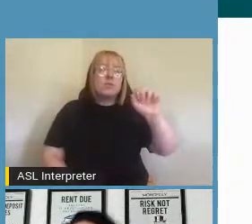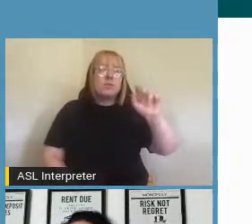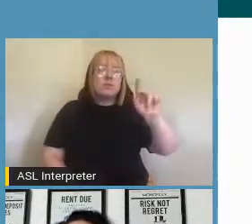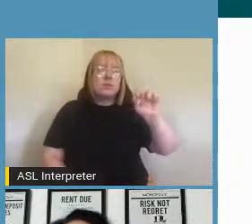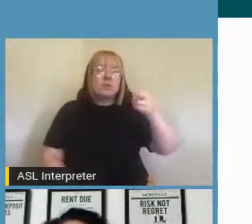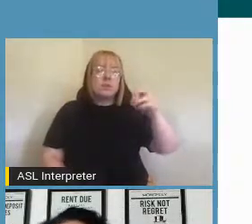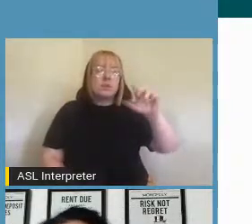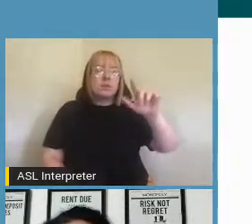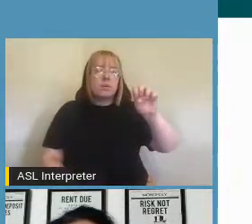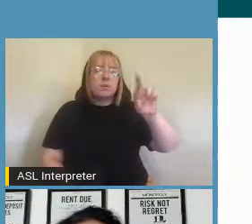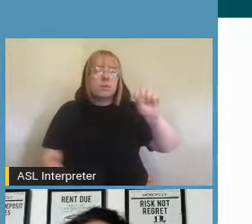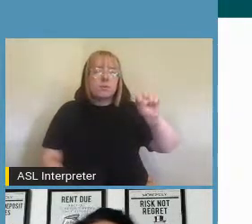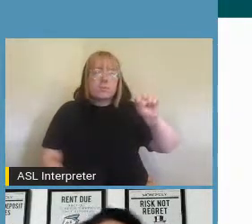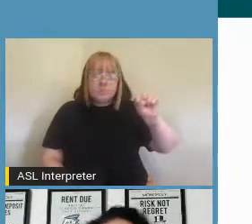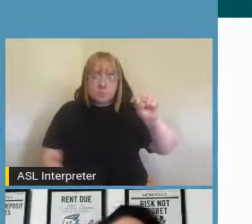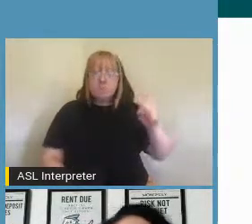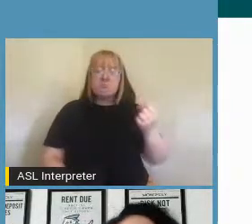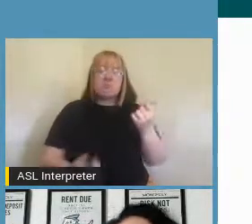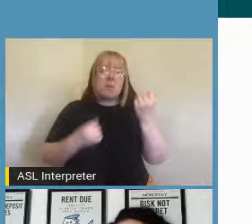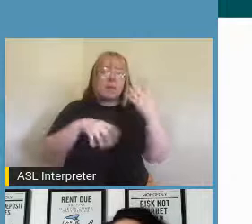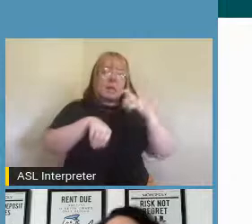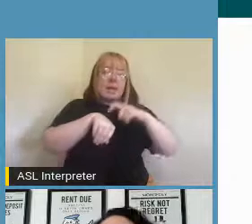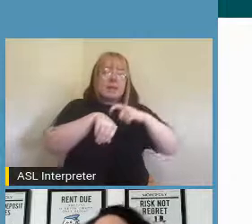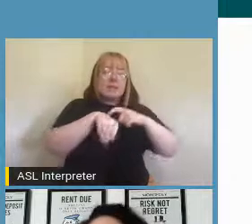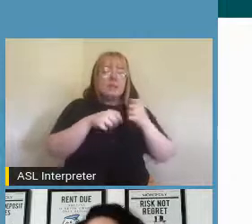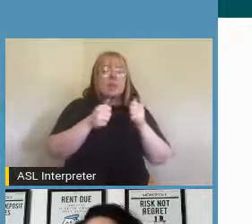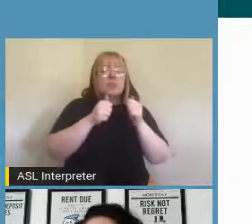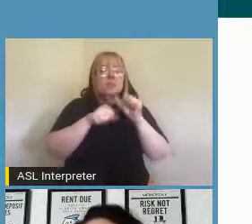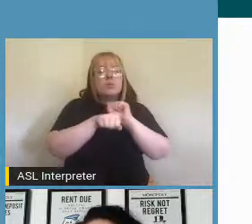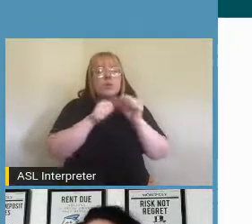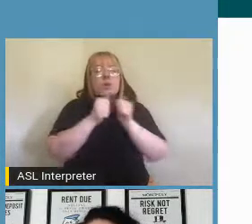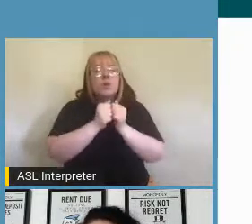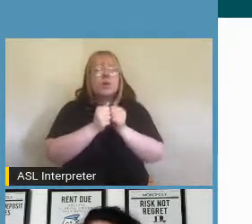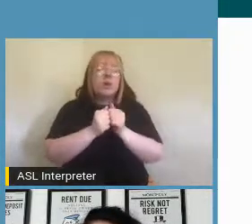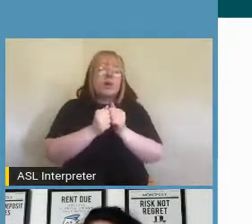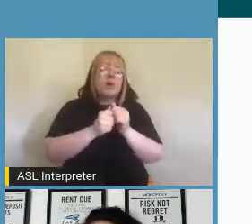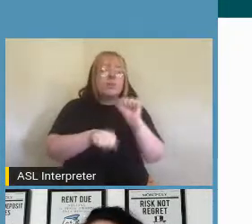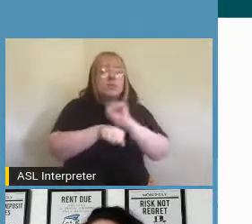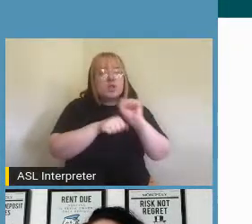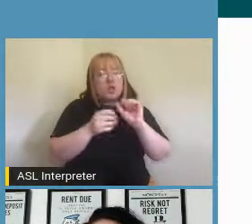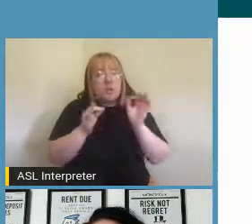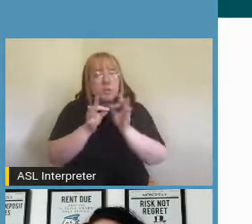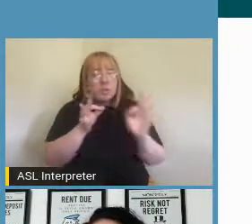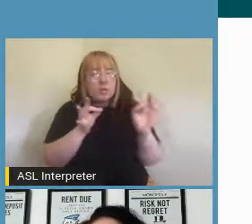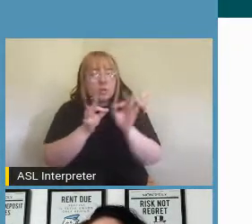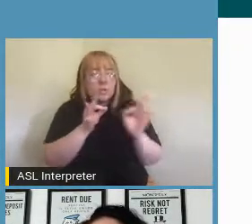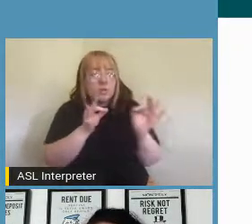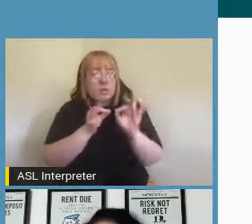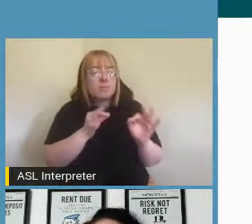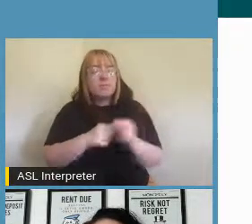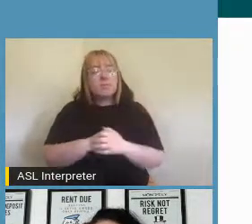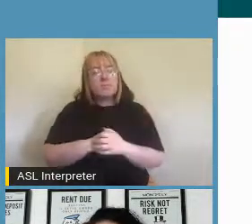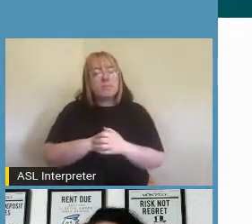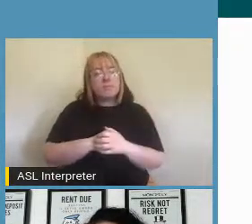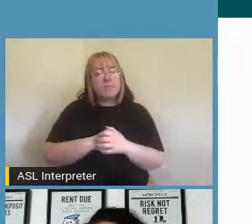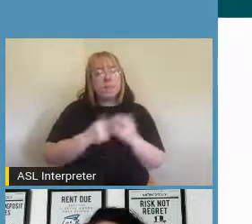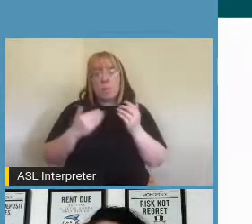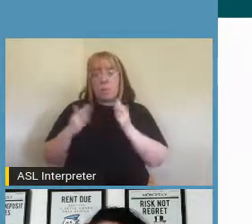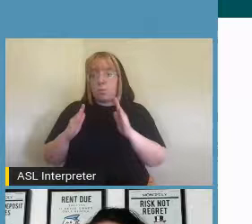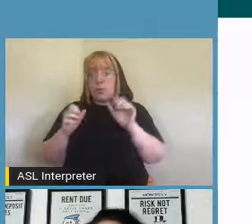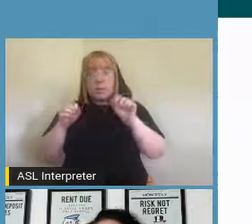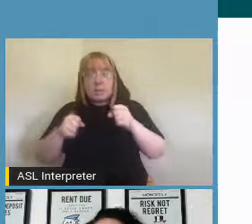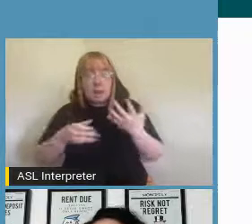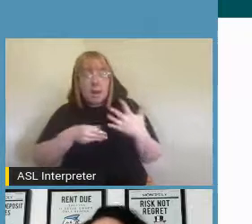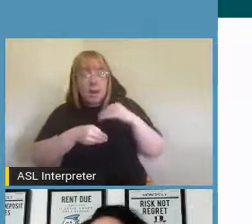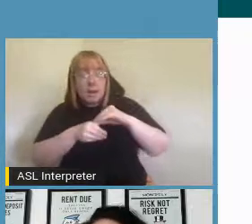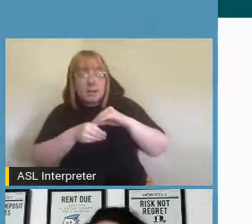lot of the times we might be working with clients on a video job description, bringing a job to life. And so ways that we can engage these